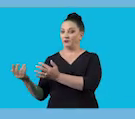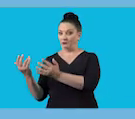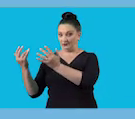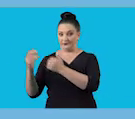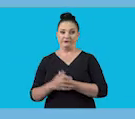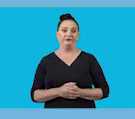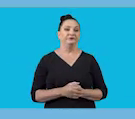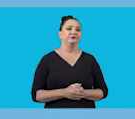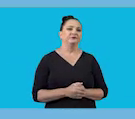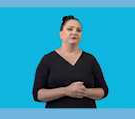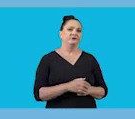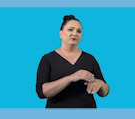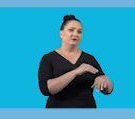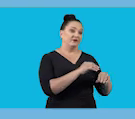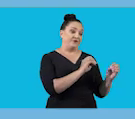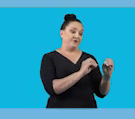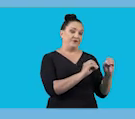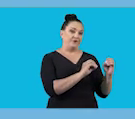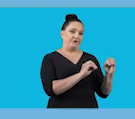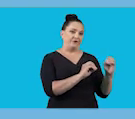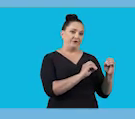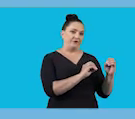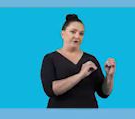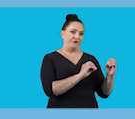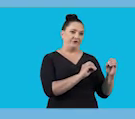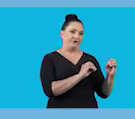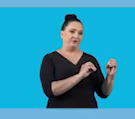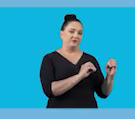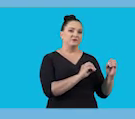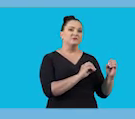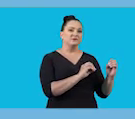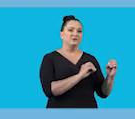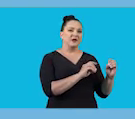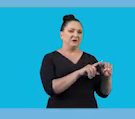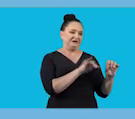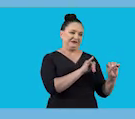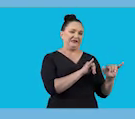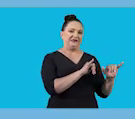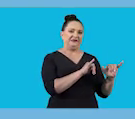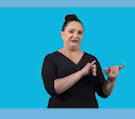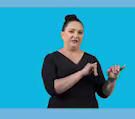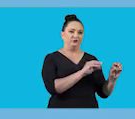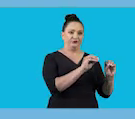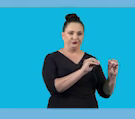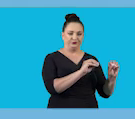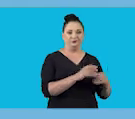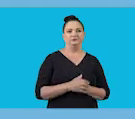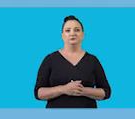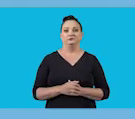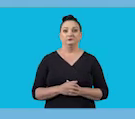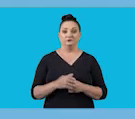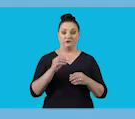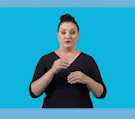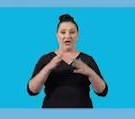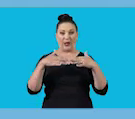solid, we know that the particles, they vibrate about a fixed position, whereas in a